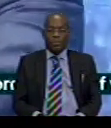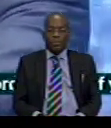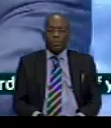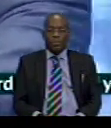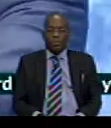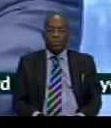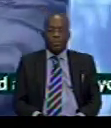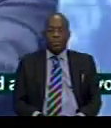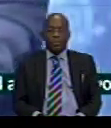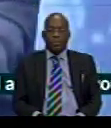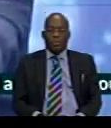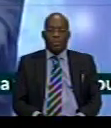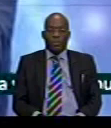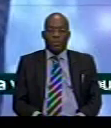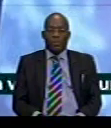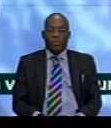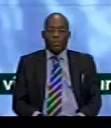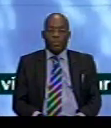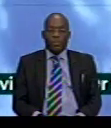Dieu Tout-Puissant.